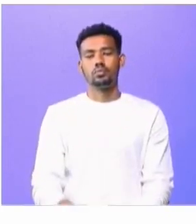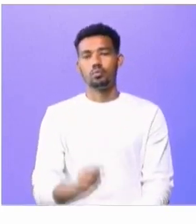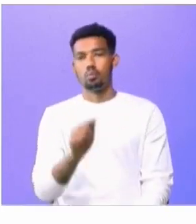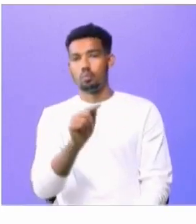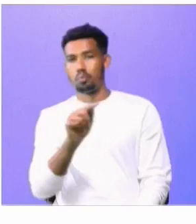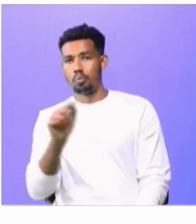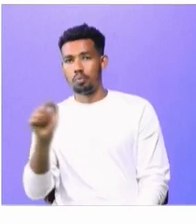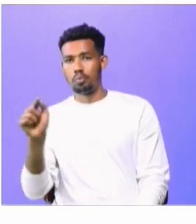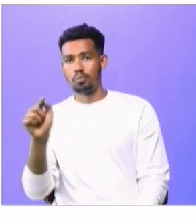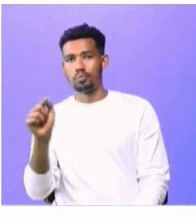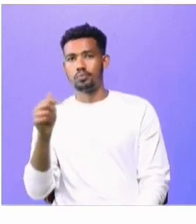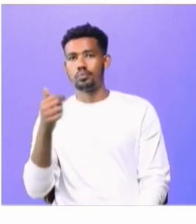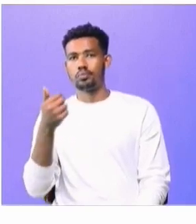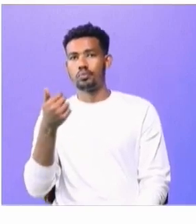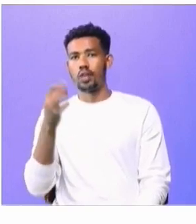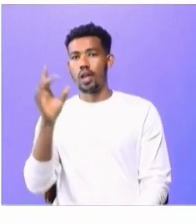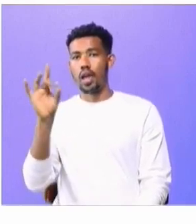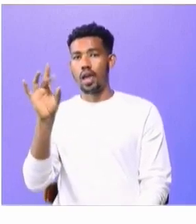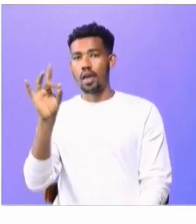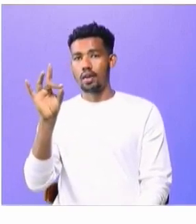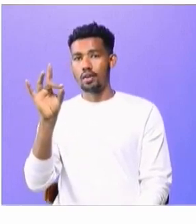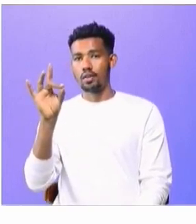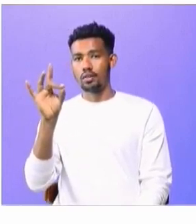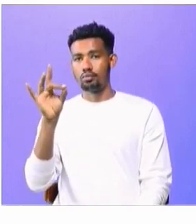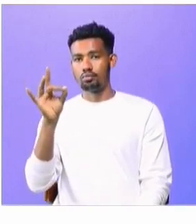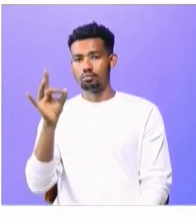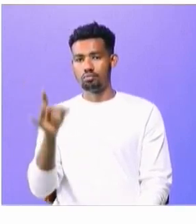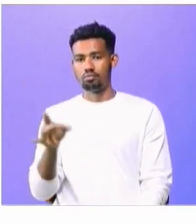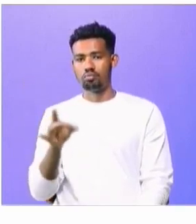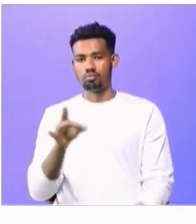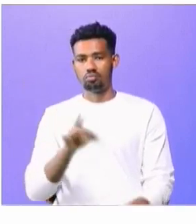blank 8 o'clock.